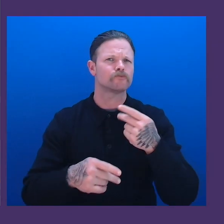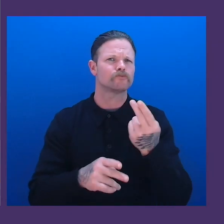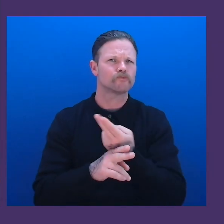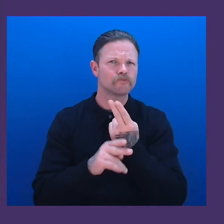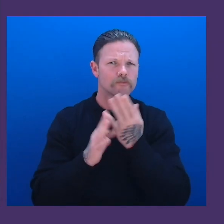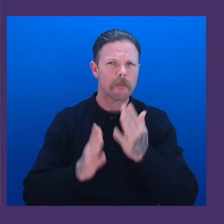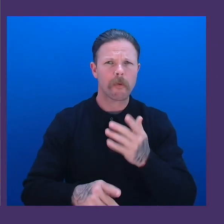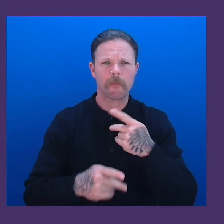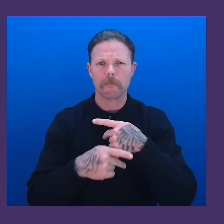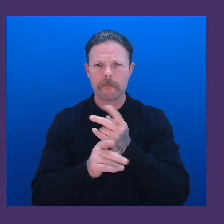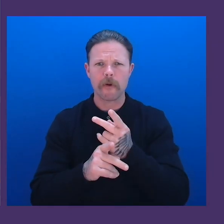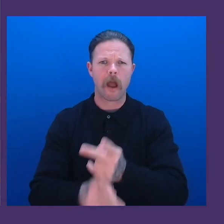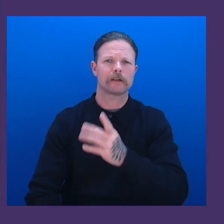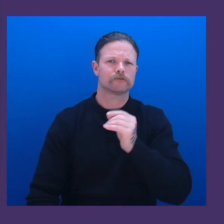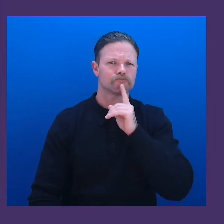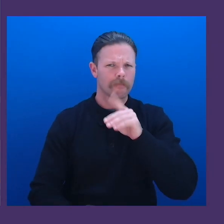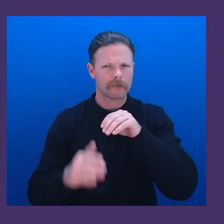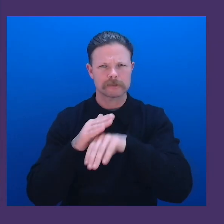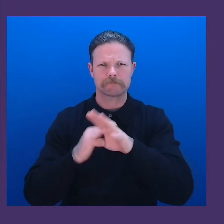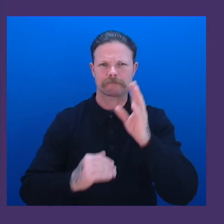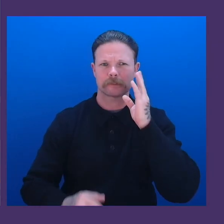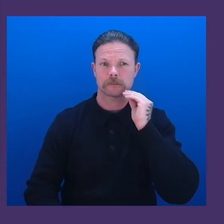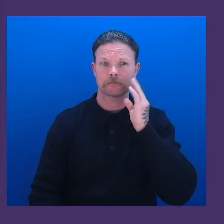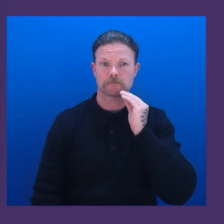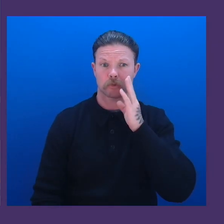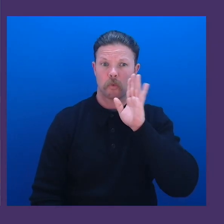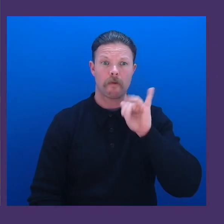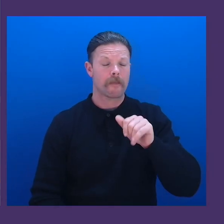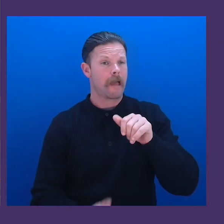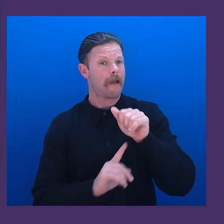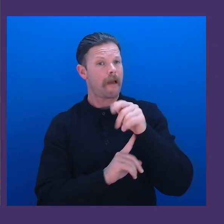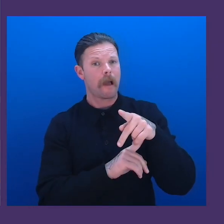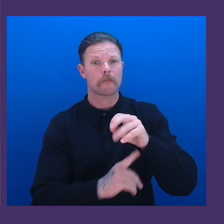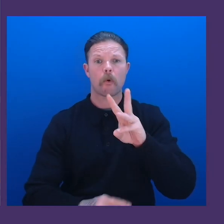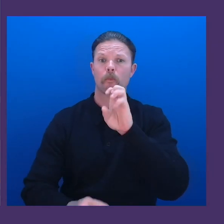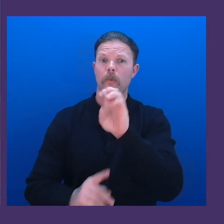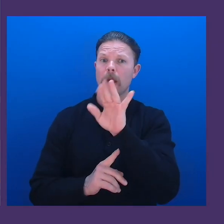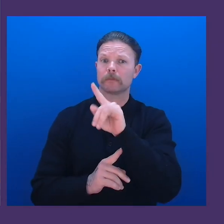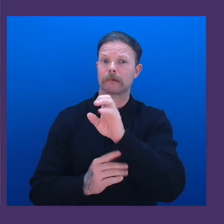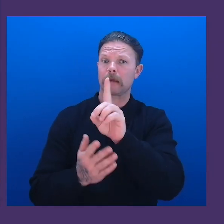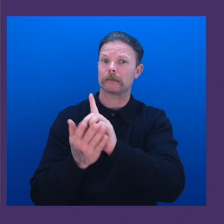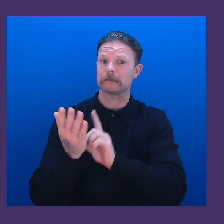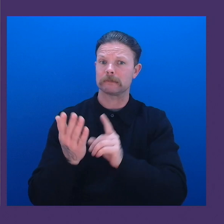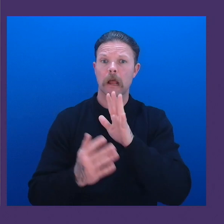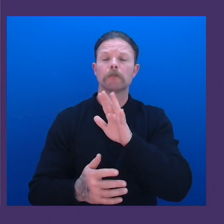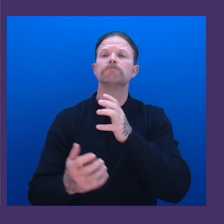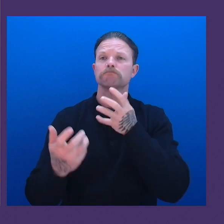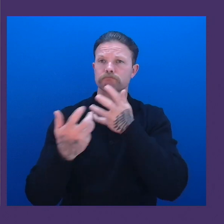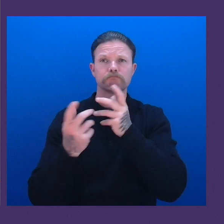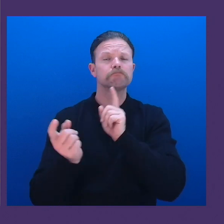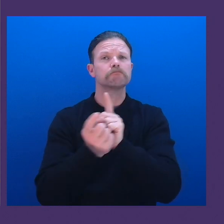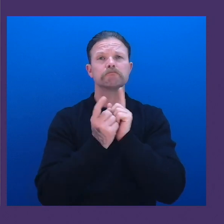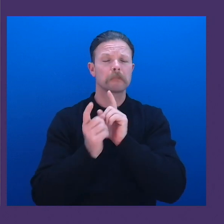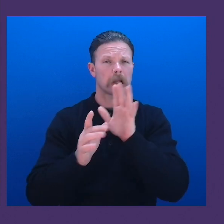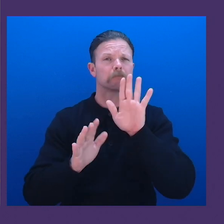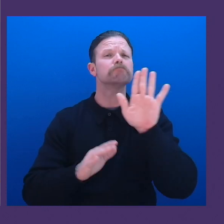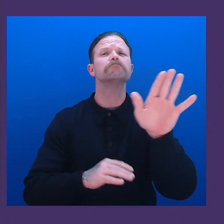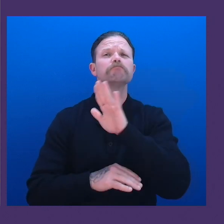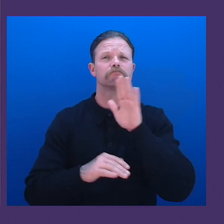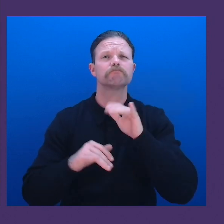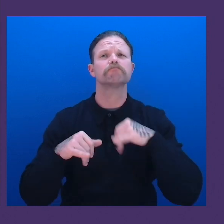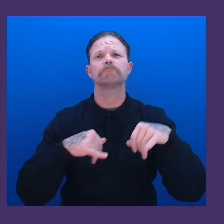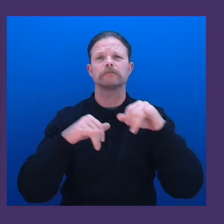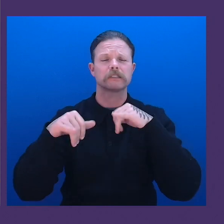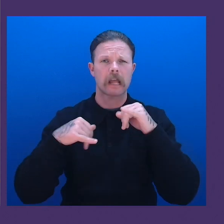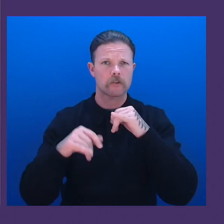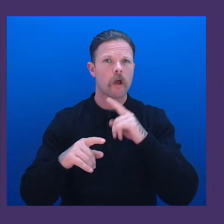know an application or website might be designed and coded to meet accessibility compliance standards, but it still may not be usable by people